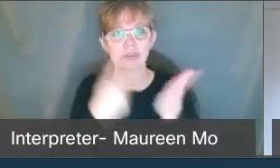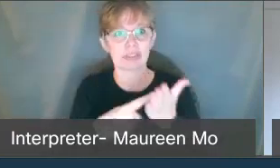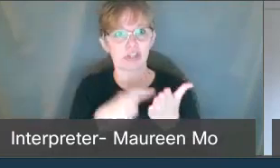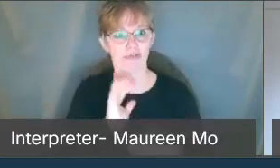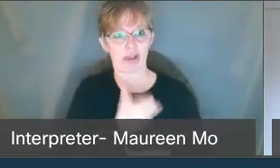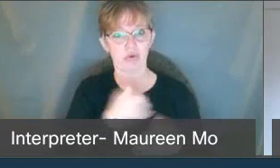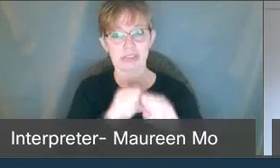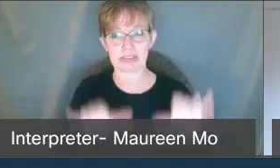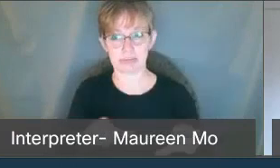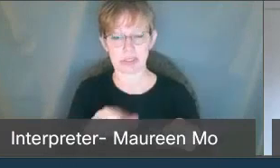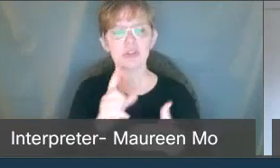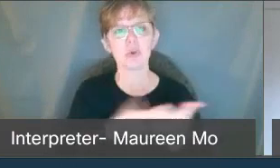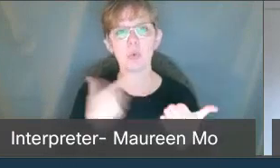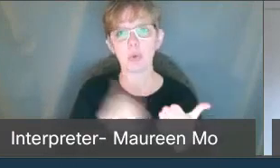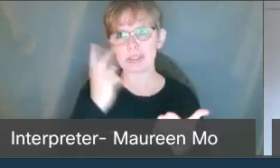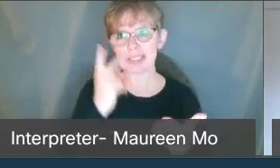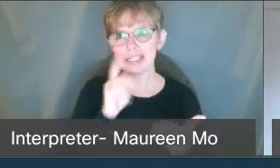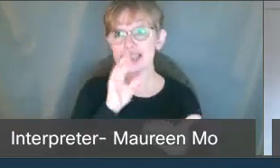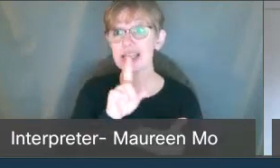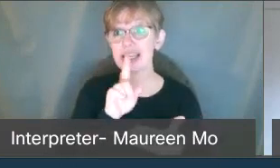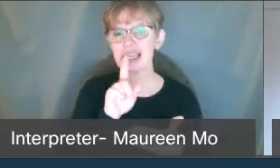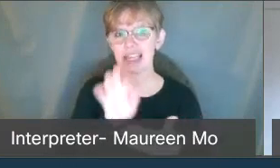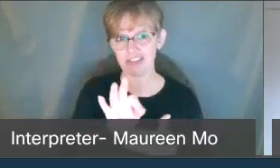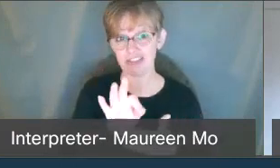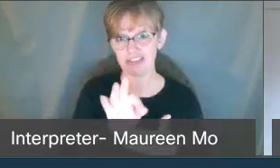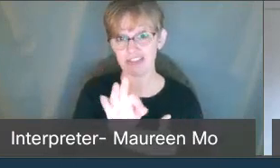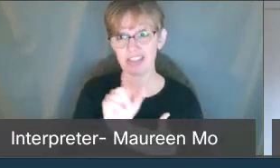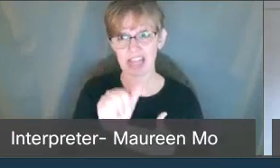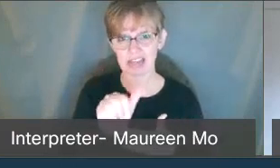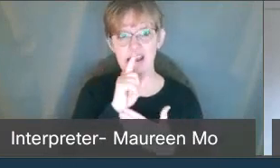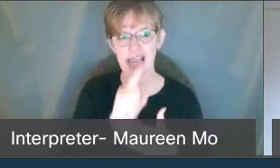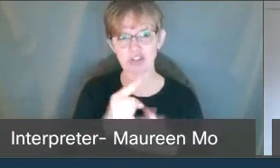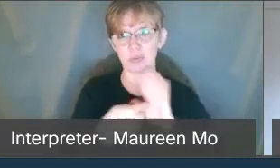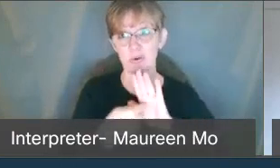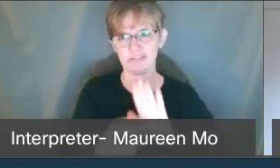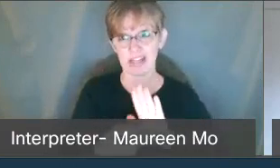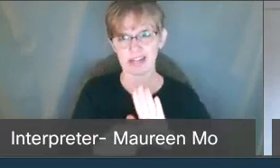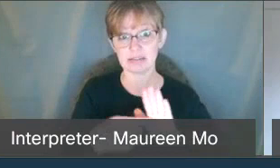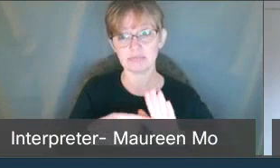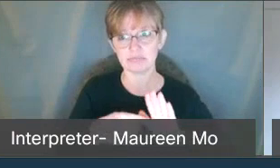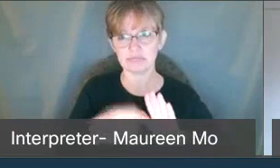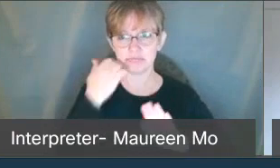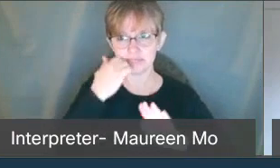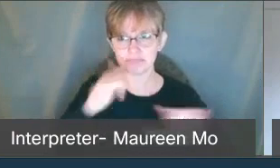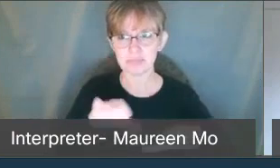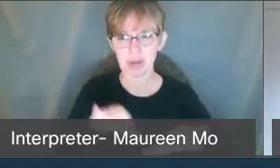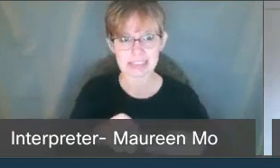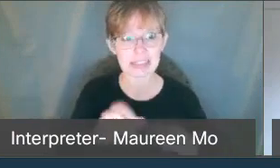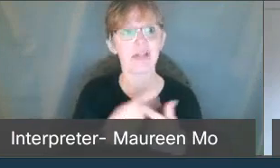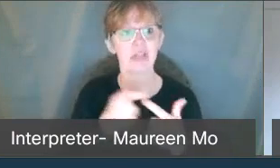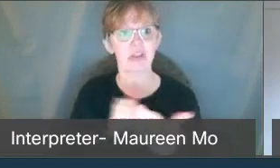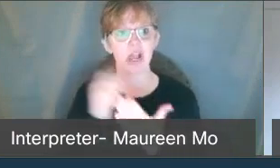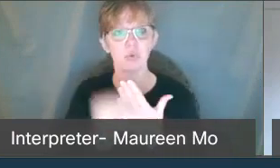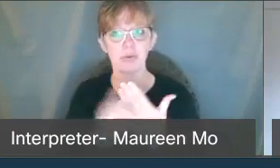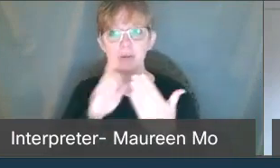that if these data are actually accurately representing practices, then the algorithms are performing in different ways